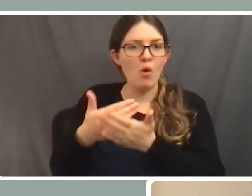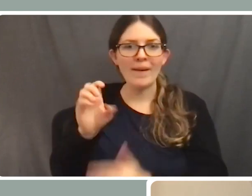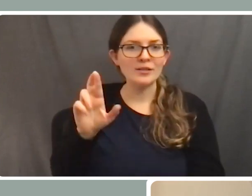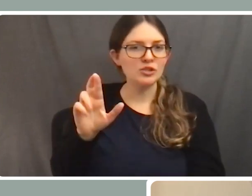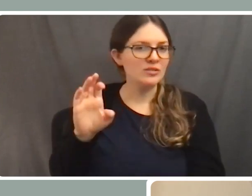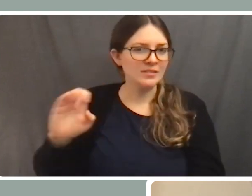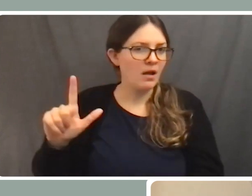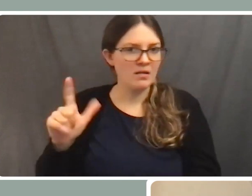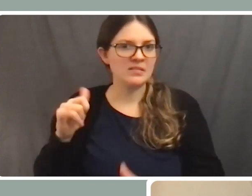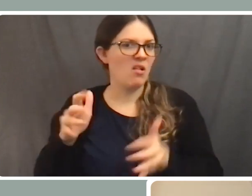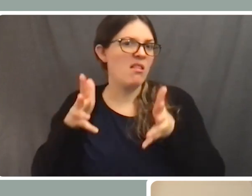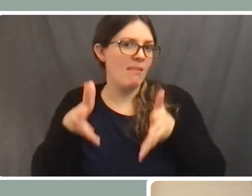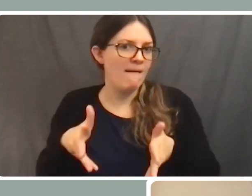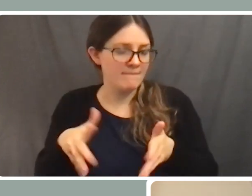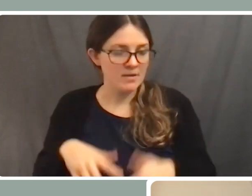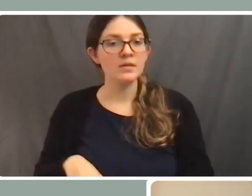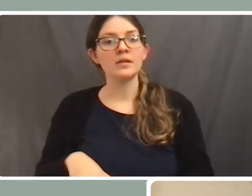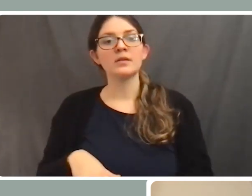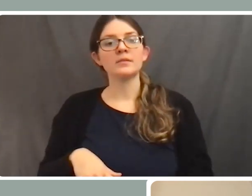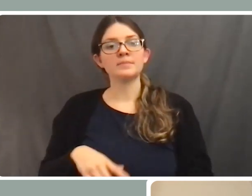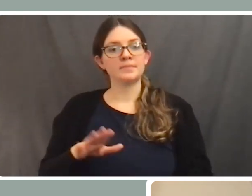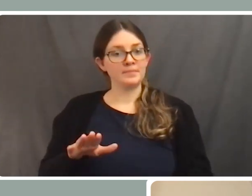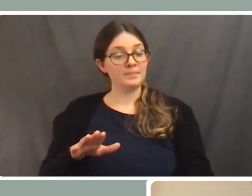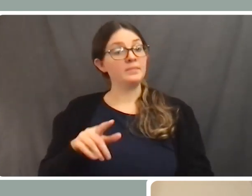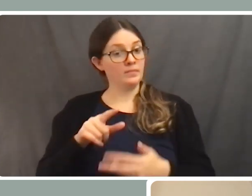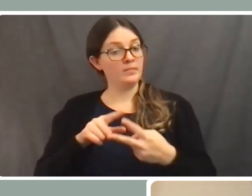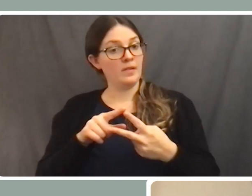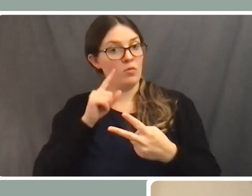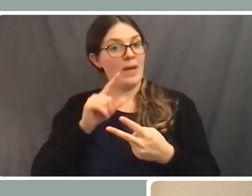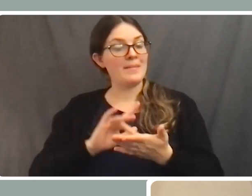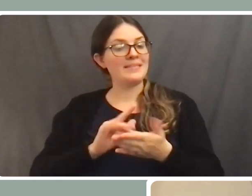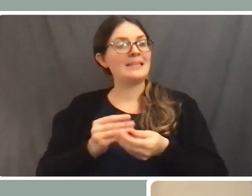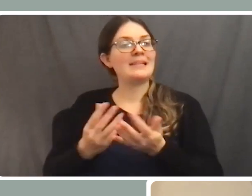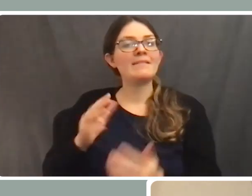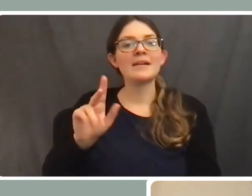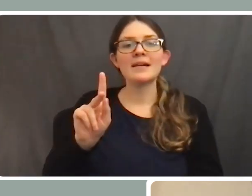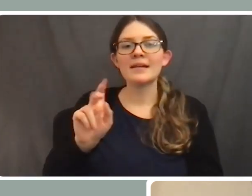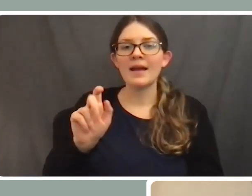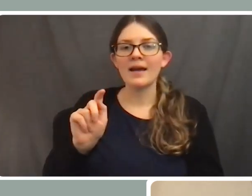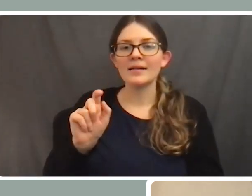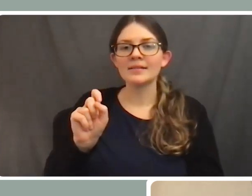That trial is taking women, and all of those women get Kadcyla. That's the current standard, but it's